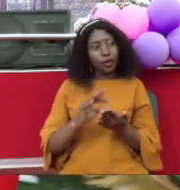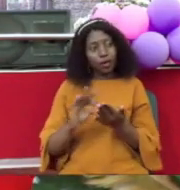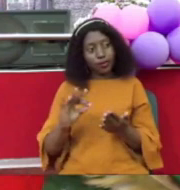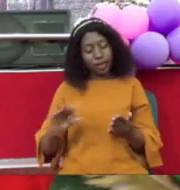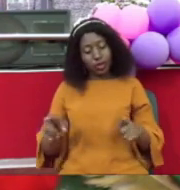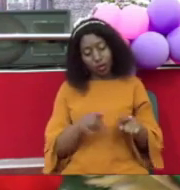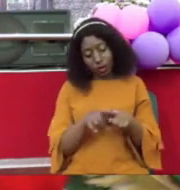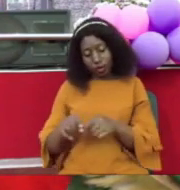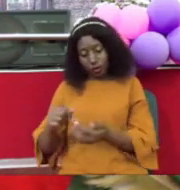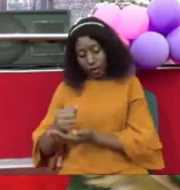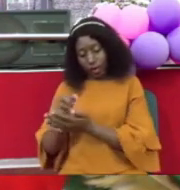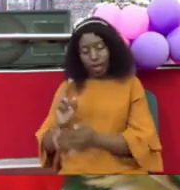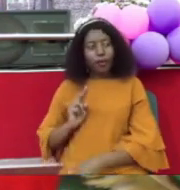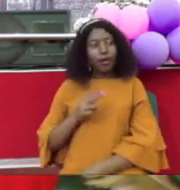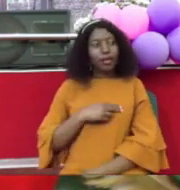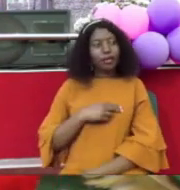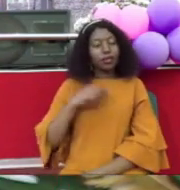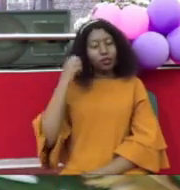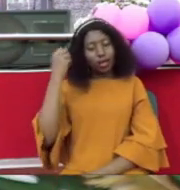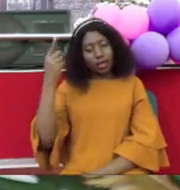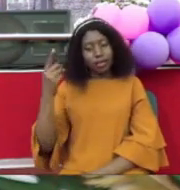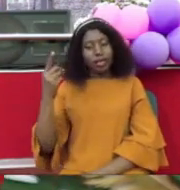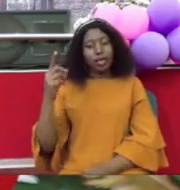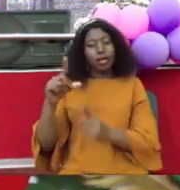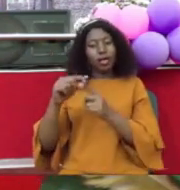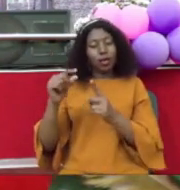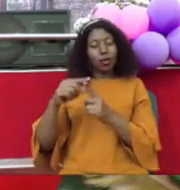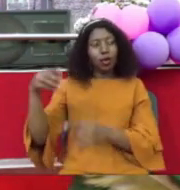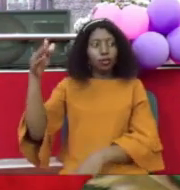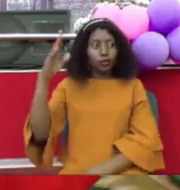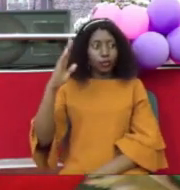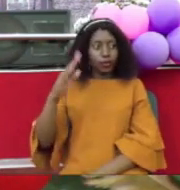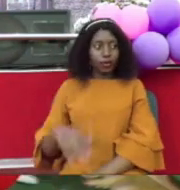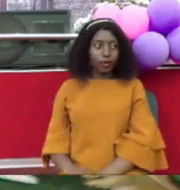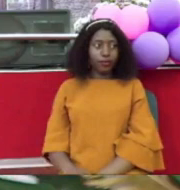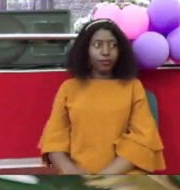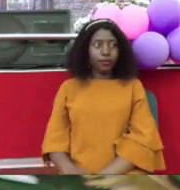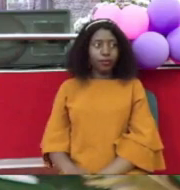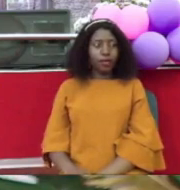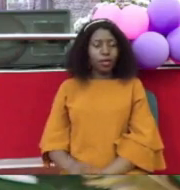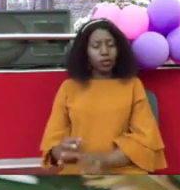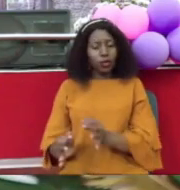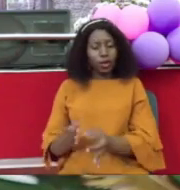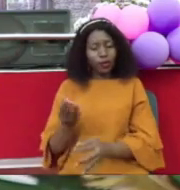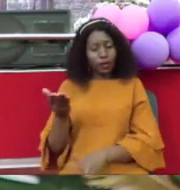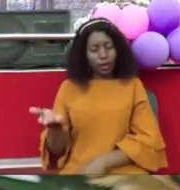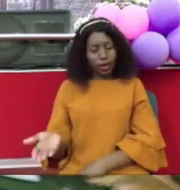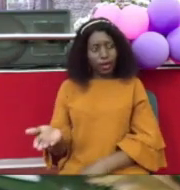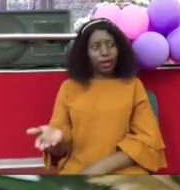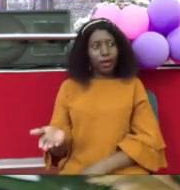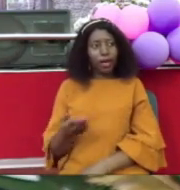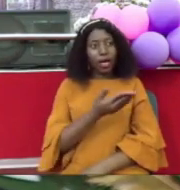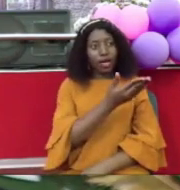us to understand the scriptures. Na pia atatusaidia kuelewa maandiko. So if you are here and you are